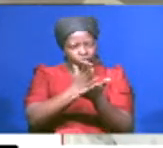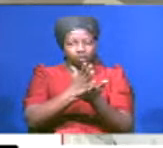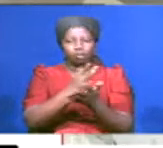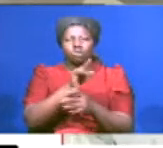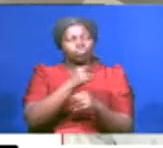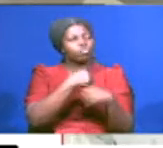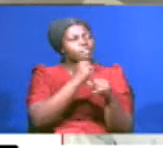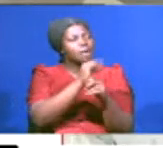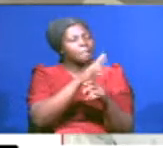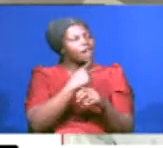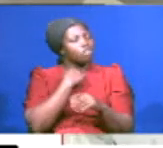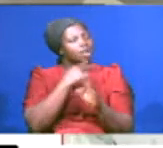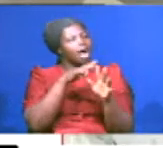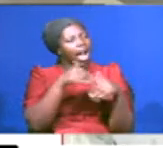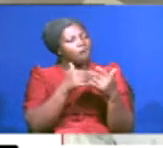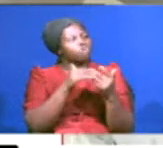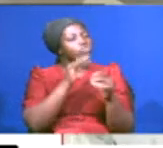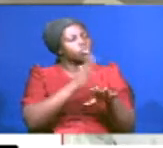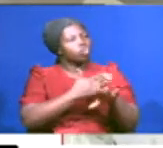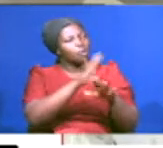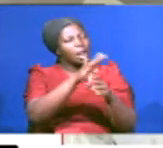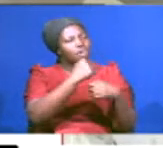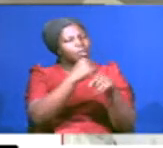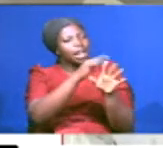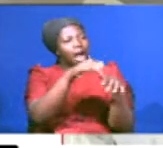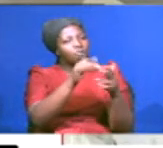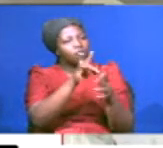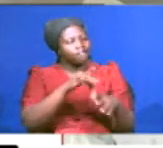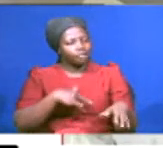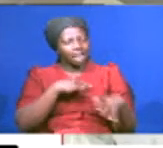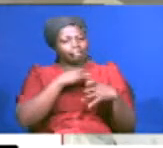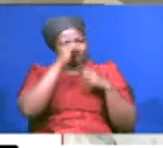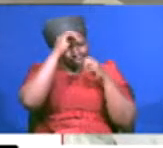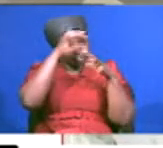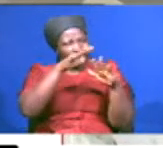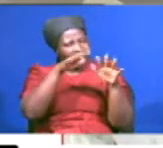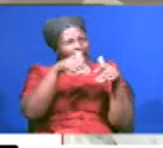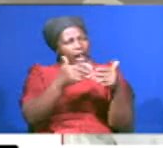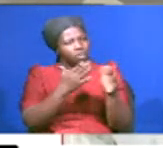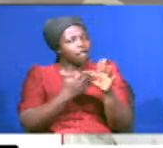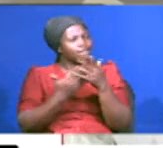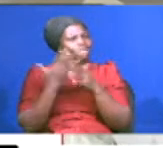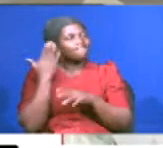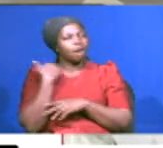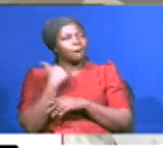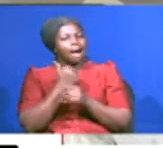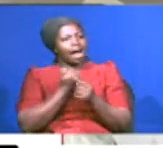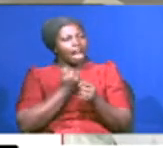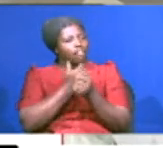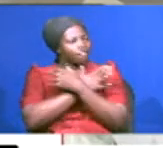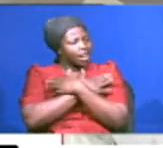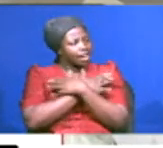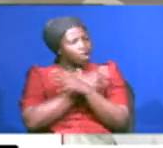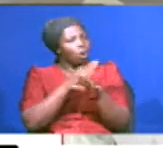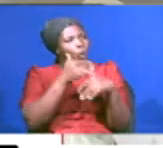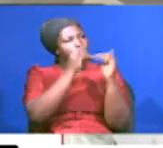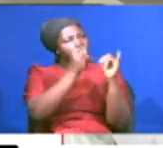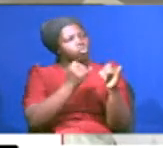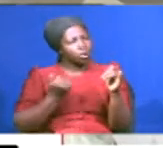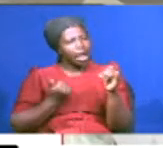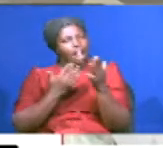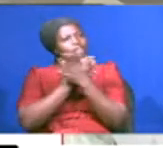How are you inspired? Is it all about ex-girlfriends and new girlfriends or girlfriends that have left you?